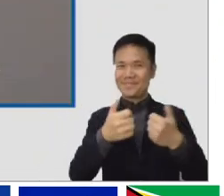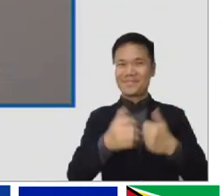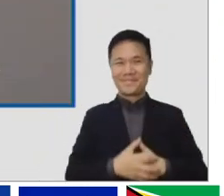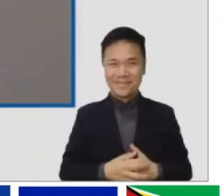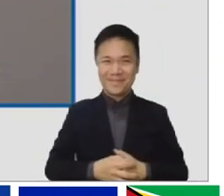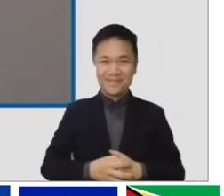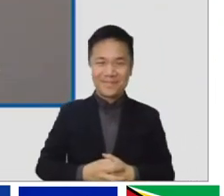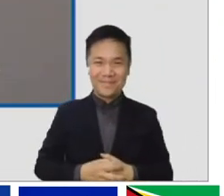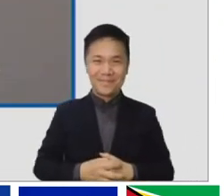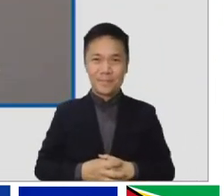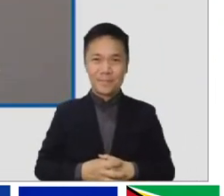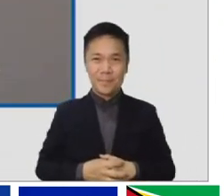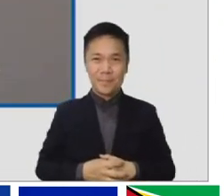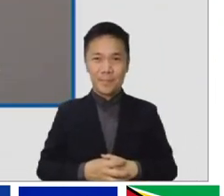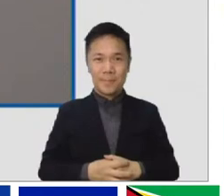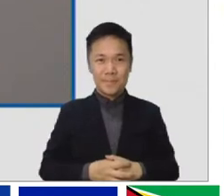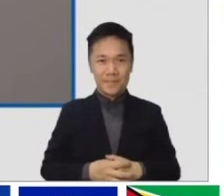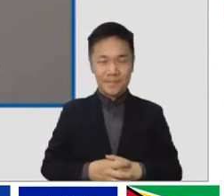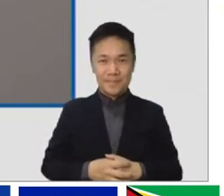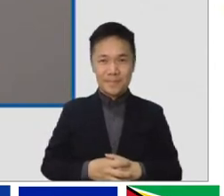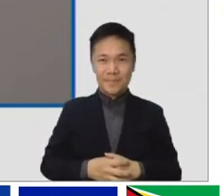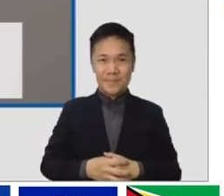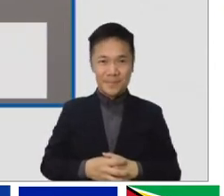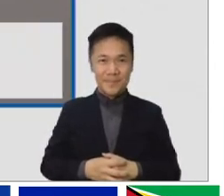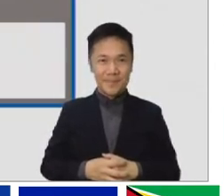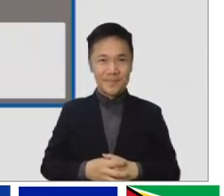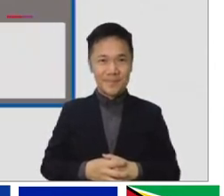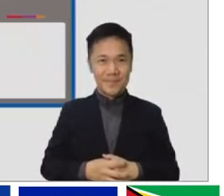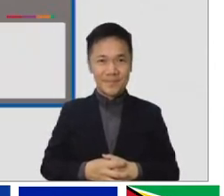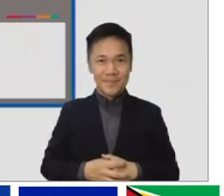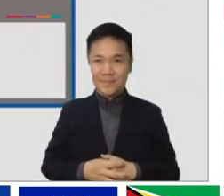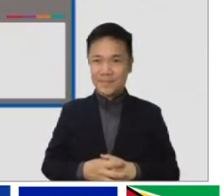Alan, good morning, everyone.